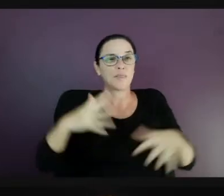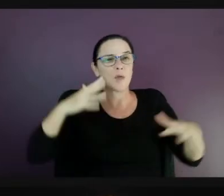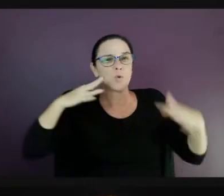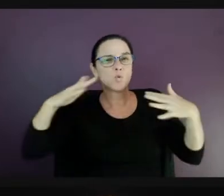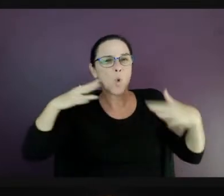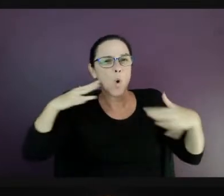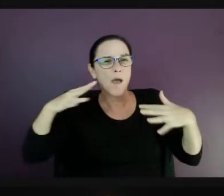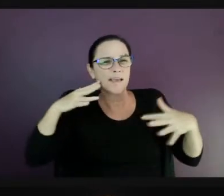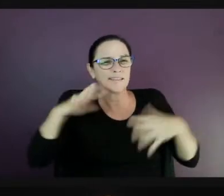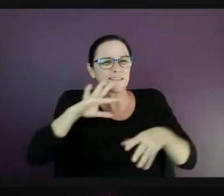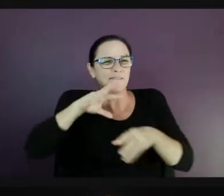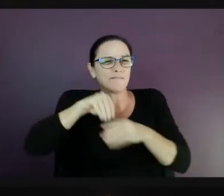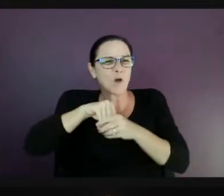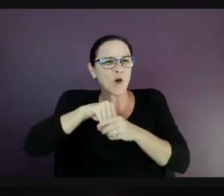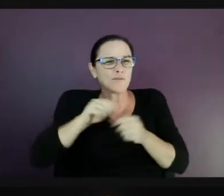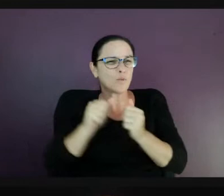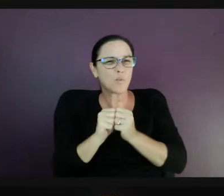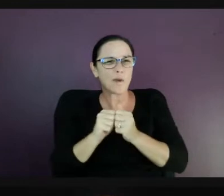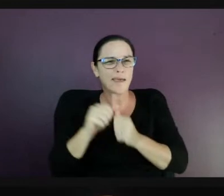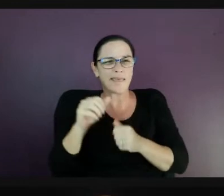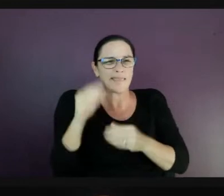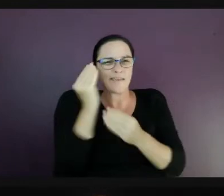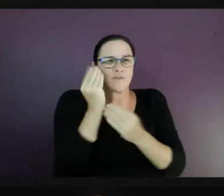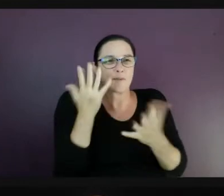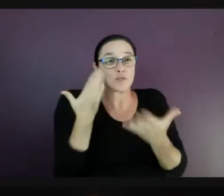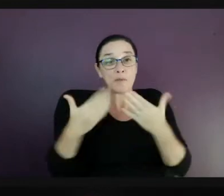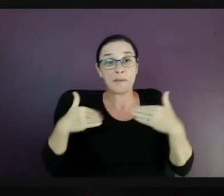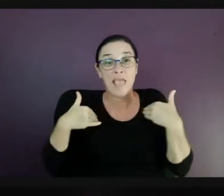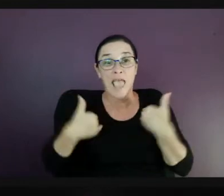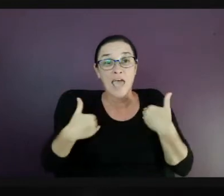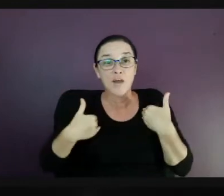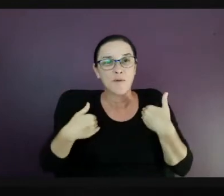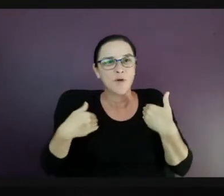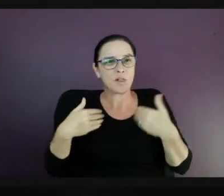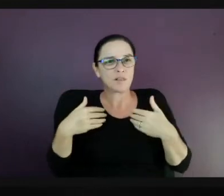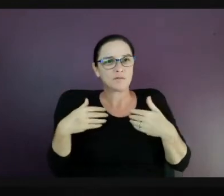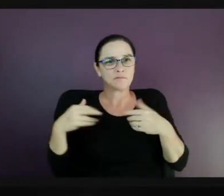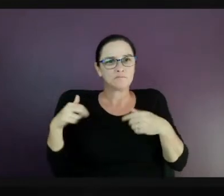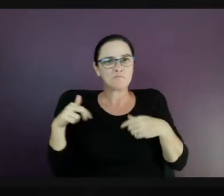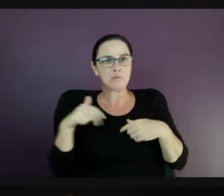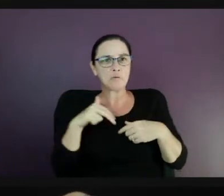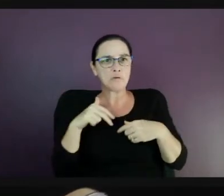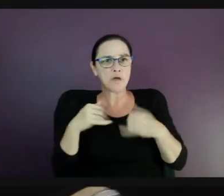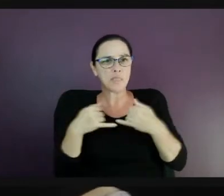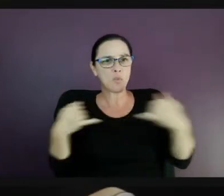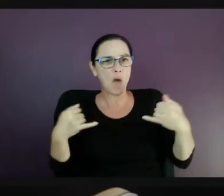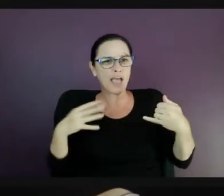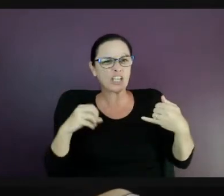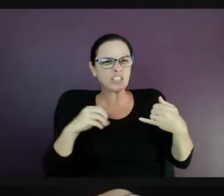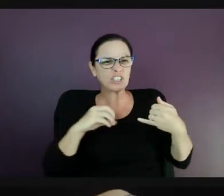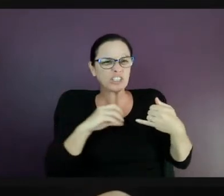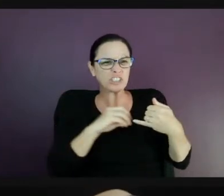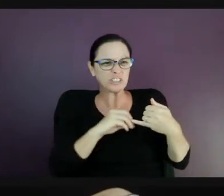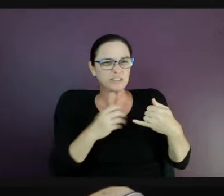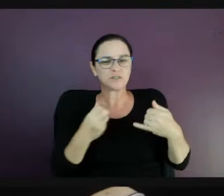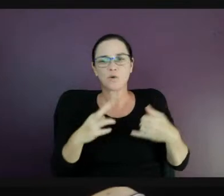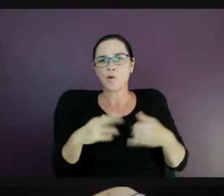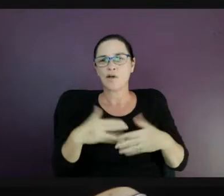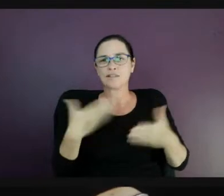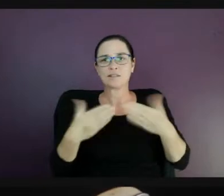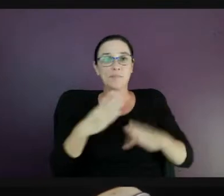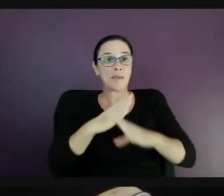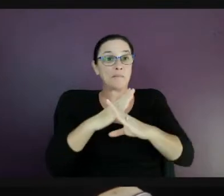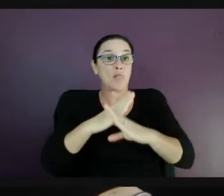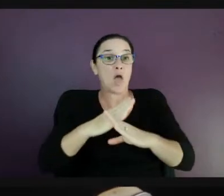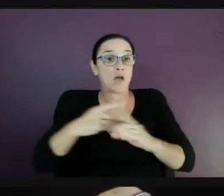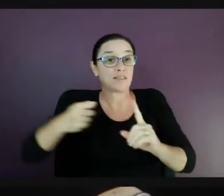data, whether it's some animal chewing on a wire, or something actually blocking the sensor, or some bad